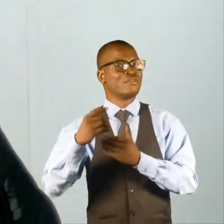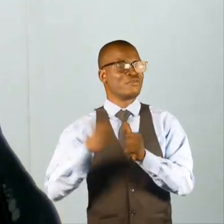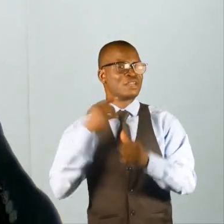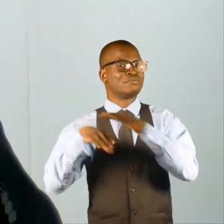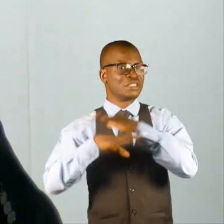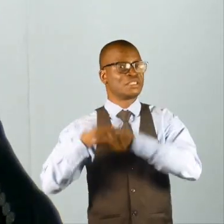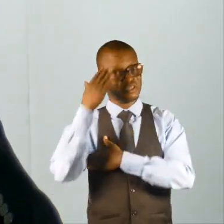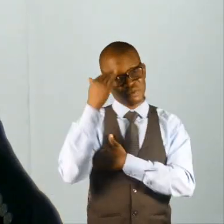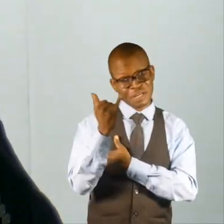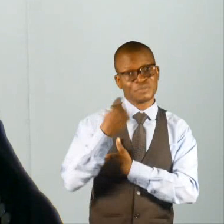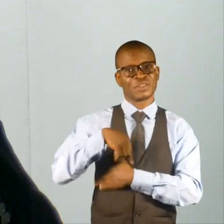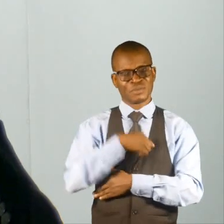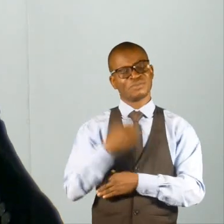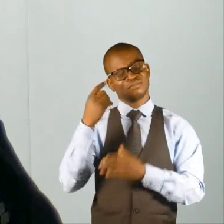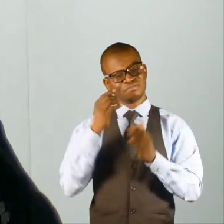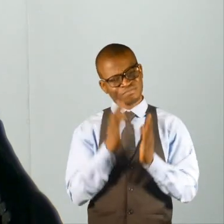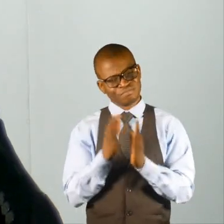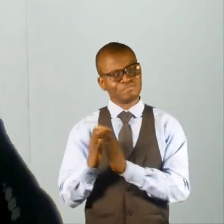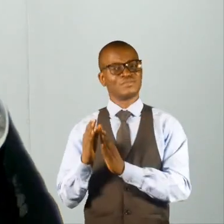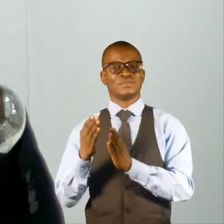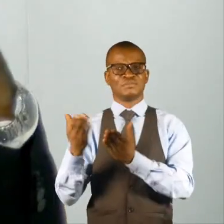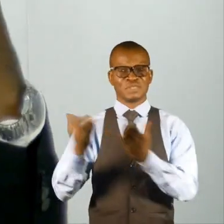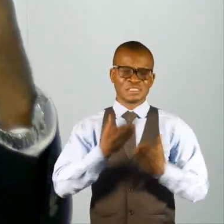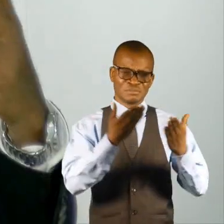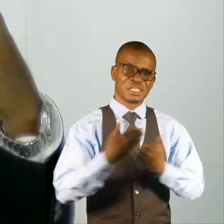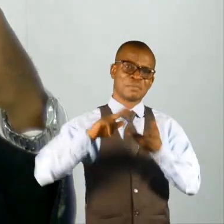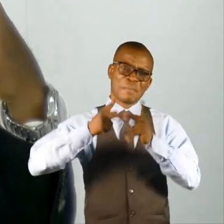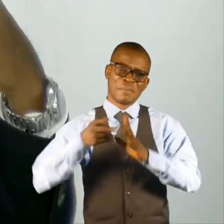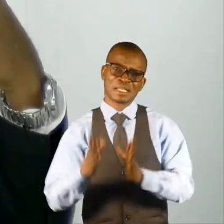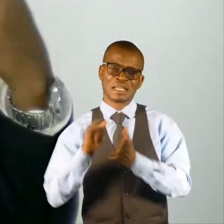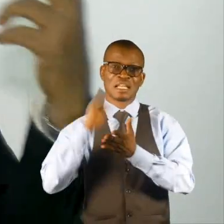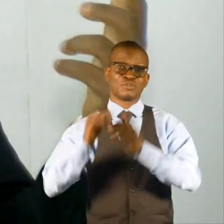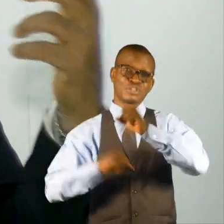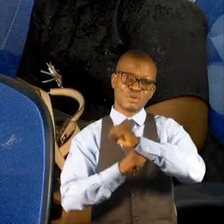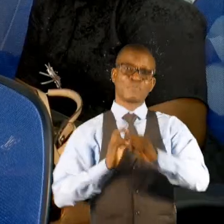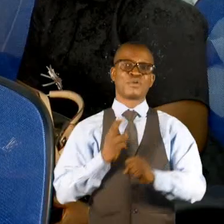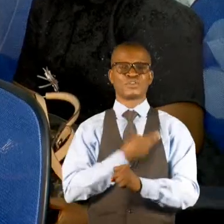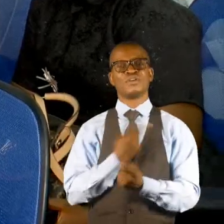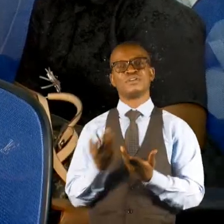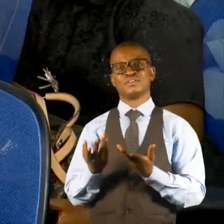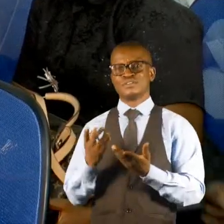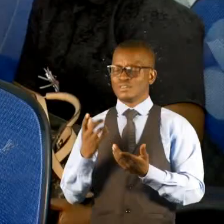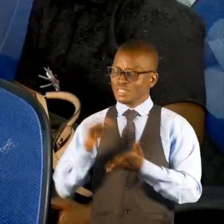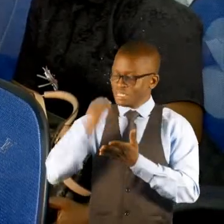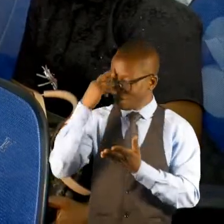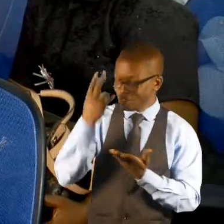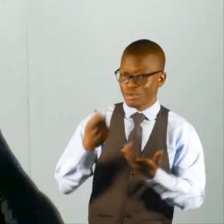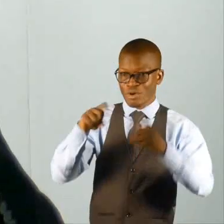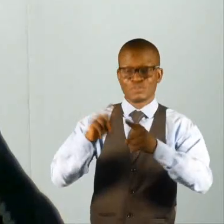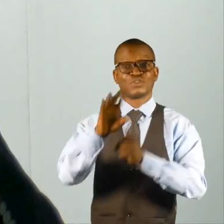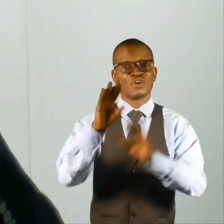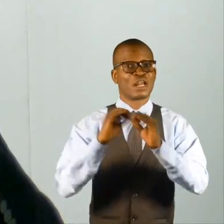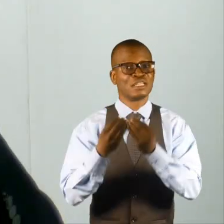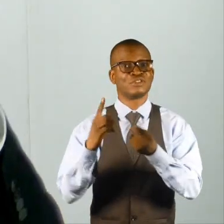And I think that is the first basis for why we started thinking of partners that will support us to get to come to